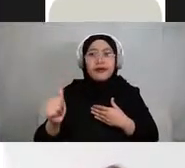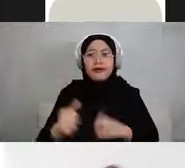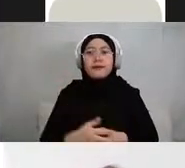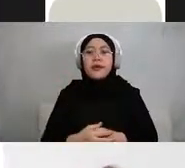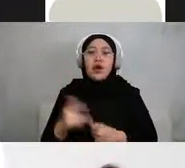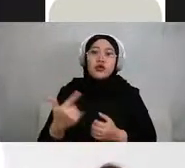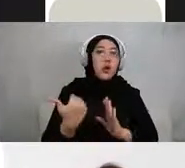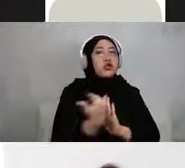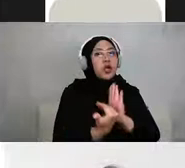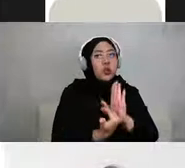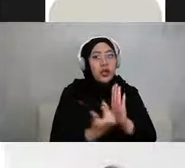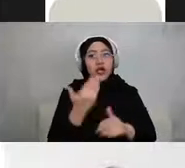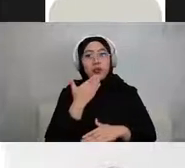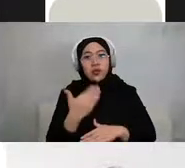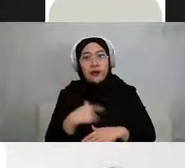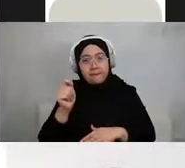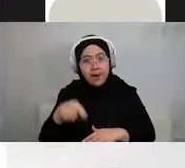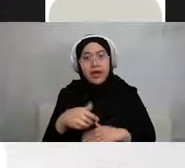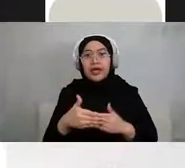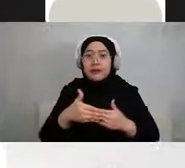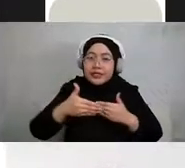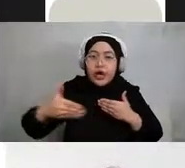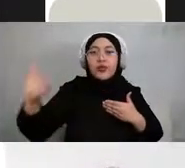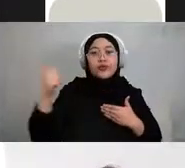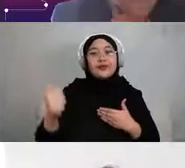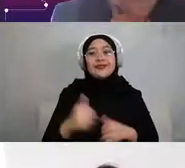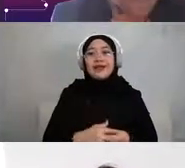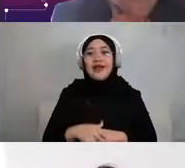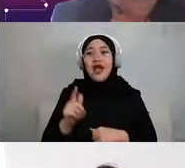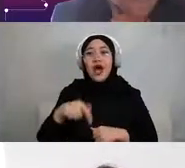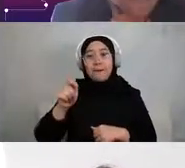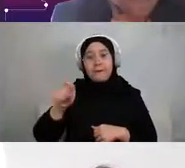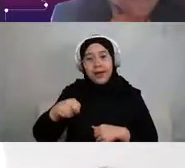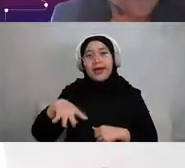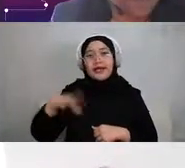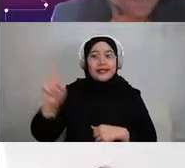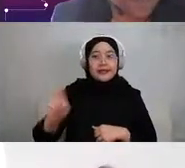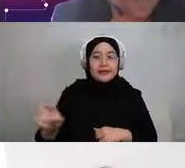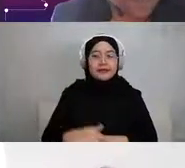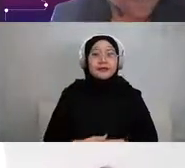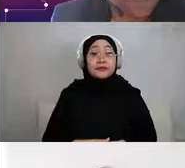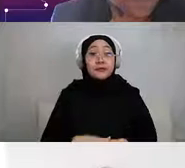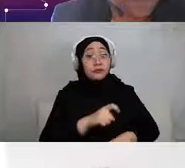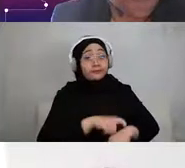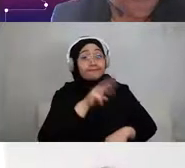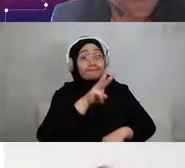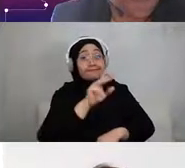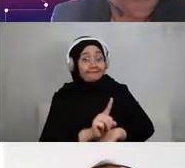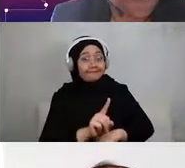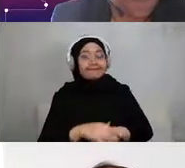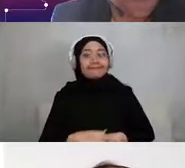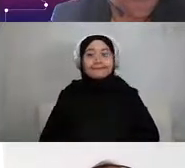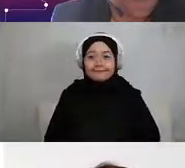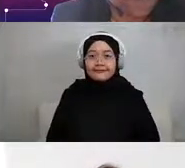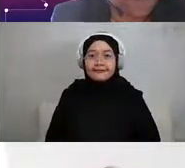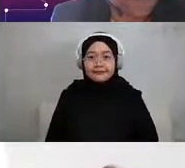Mr. Vijay Kumar, your remaining time is 3 minutes. Yeah, and we have to reduce. we